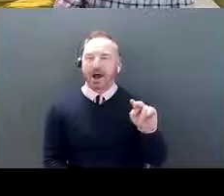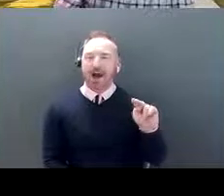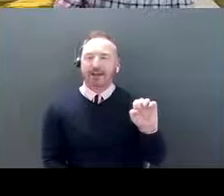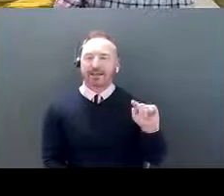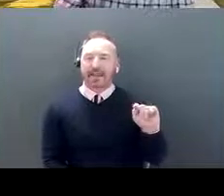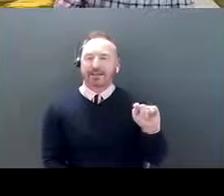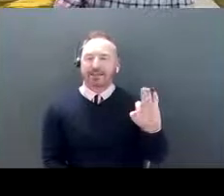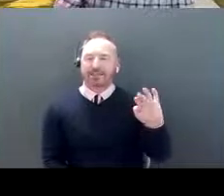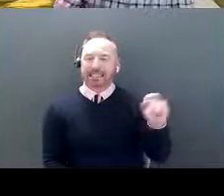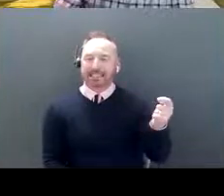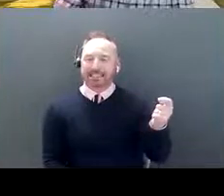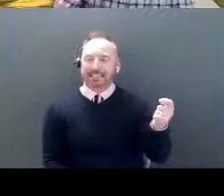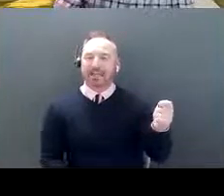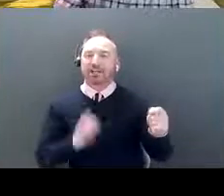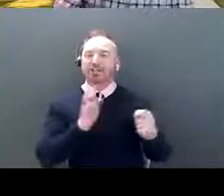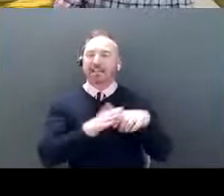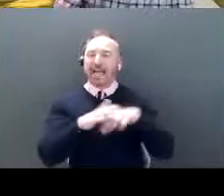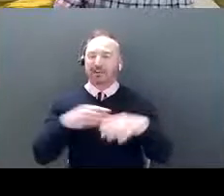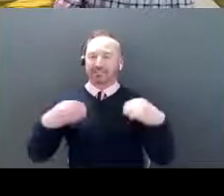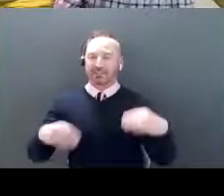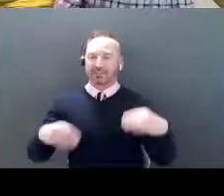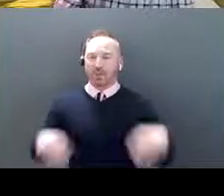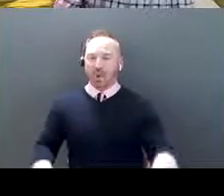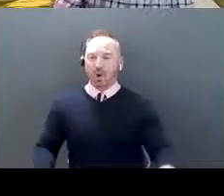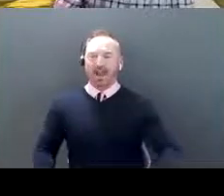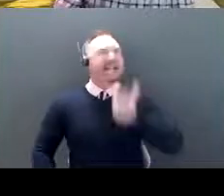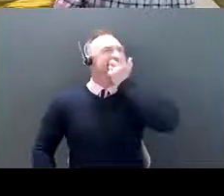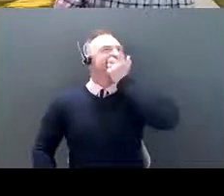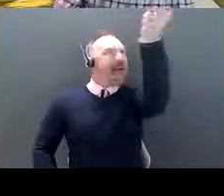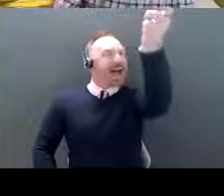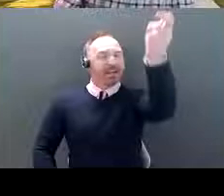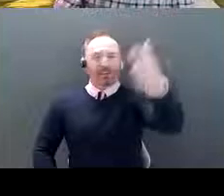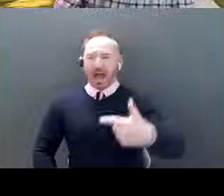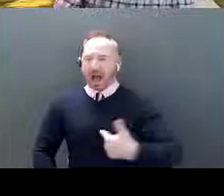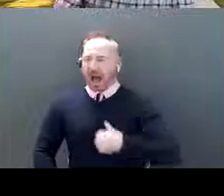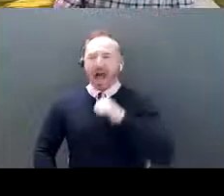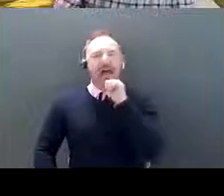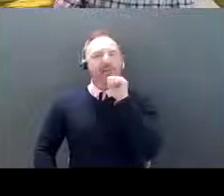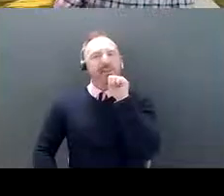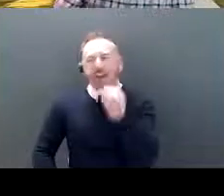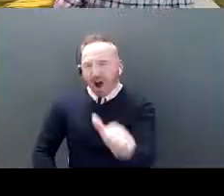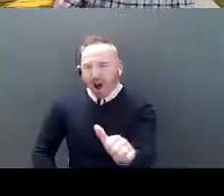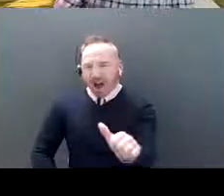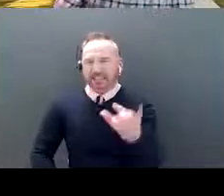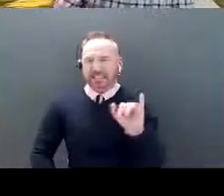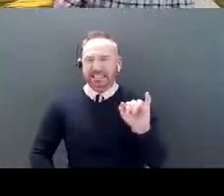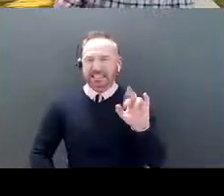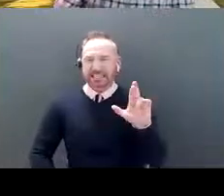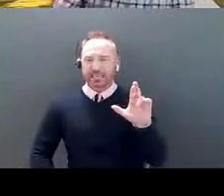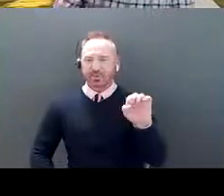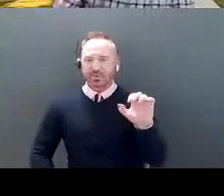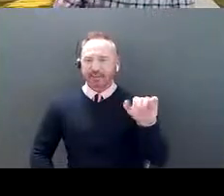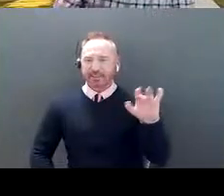stood in a store and yelled, "I am not irrelevant." And I thought, that is really a true statement for